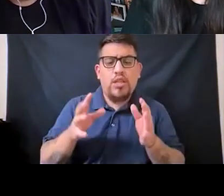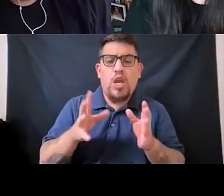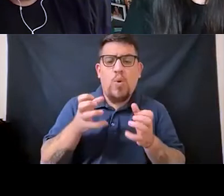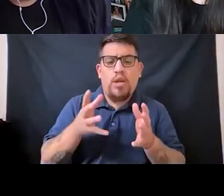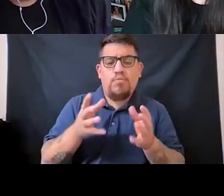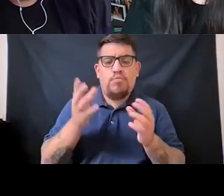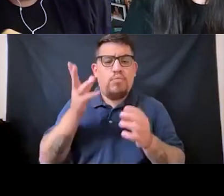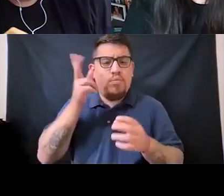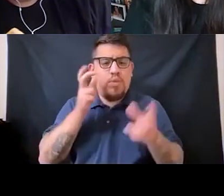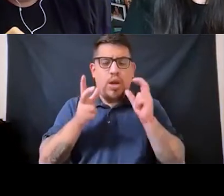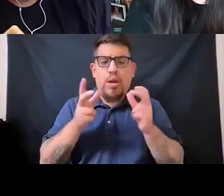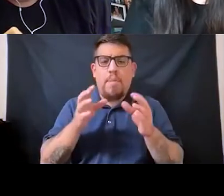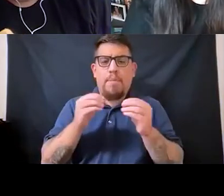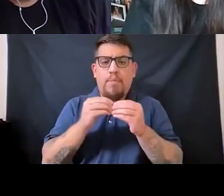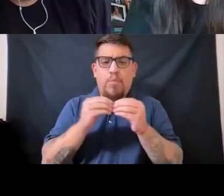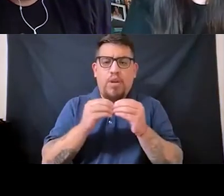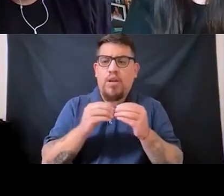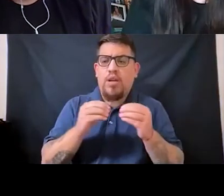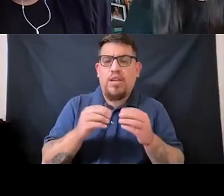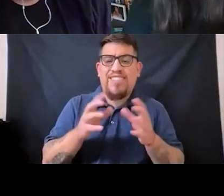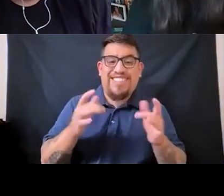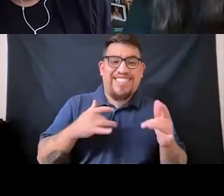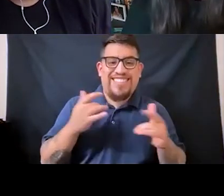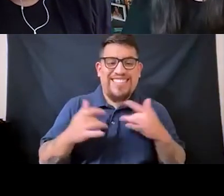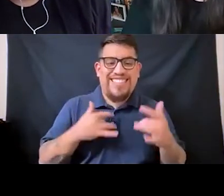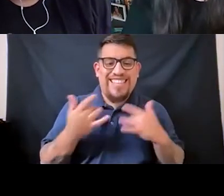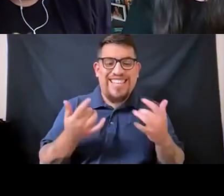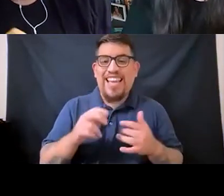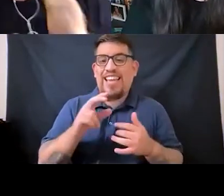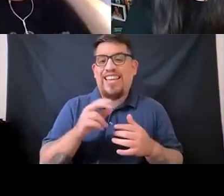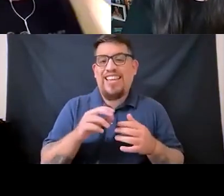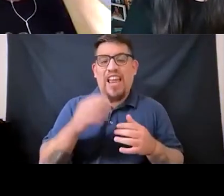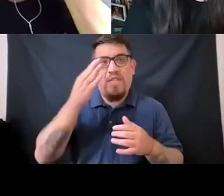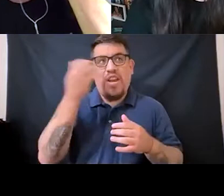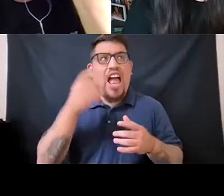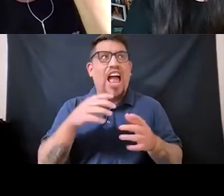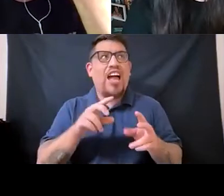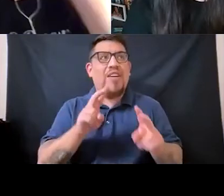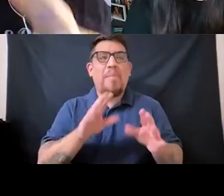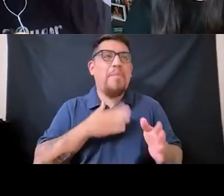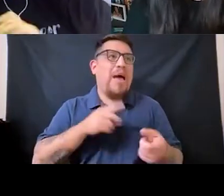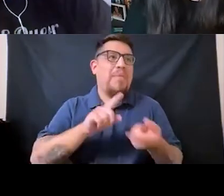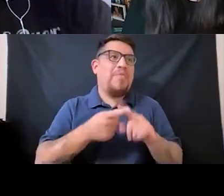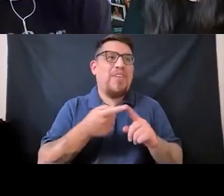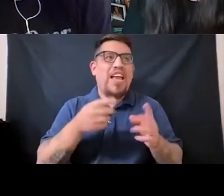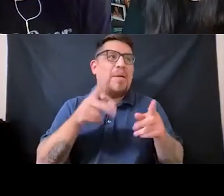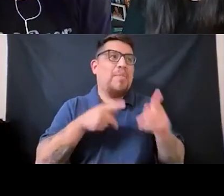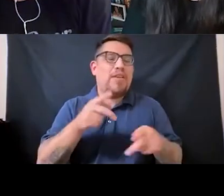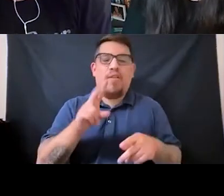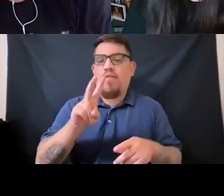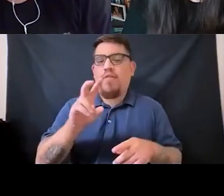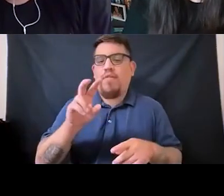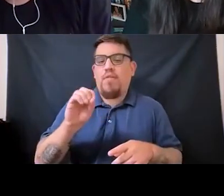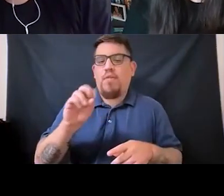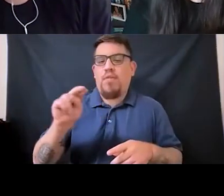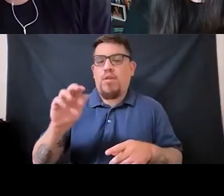about those. I know about Vona. That's why I got so excited. I had read it in your bio before, but I forgot. And then when I saw it, I was like, my people. Vona is a writer's